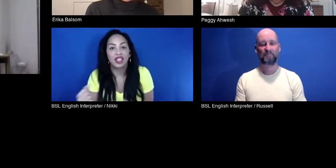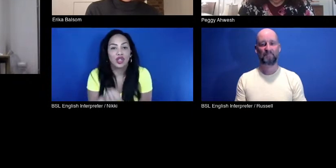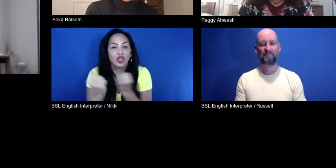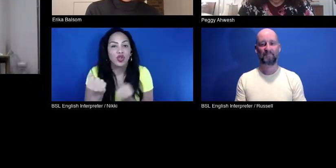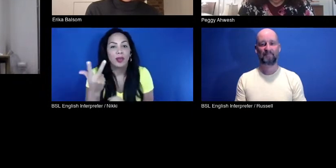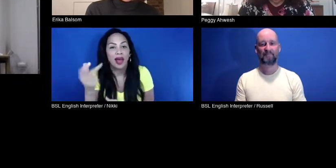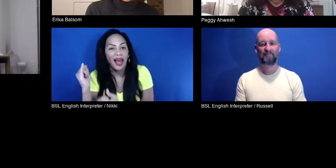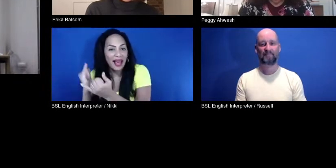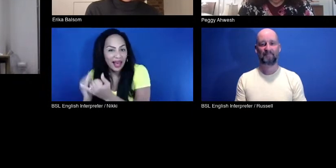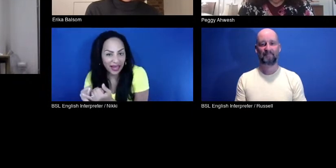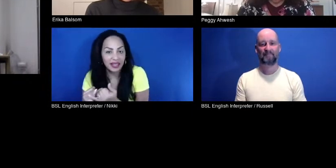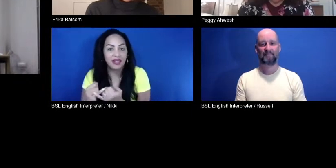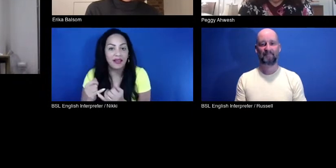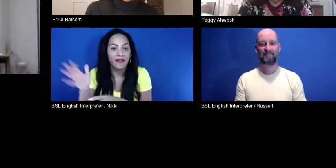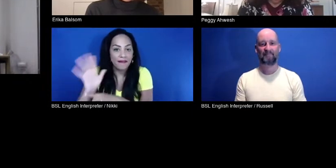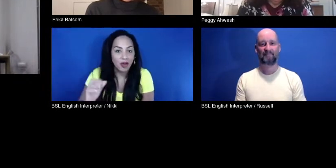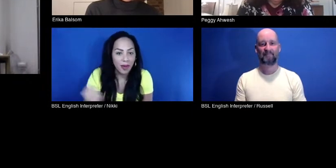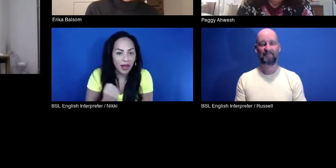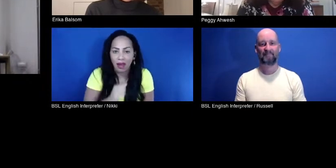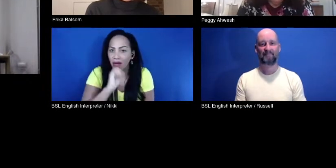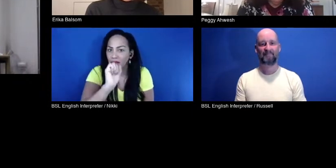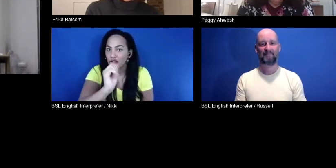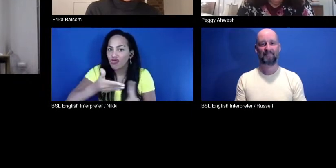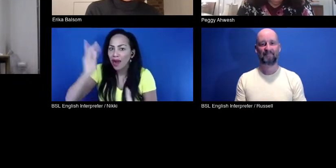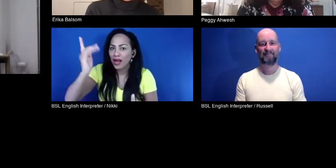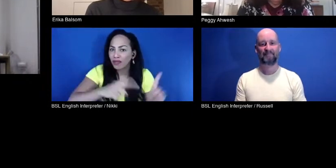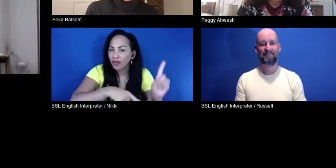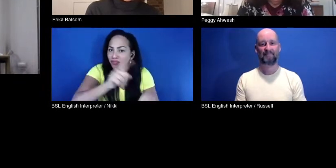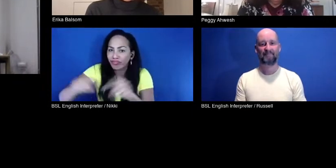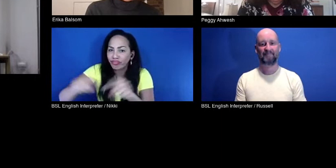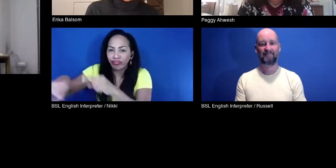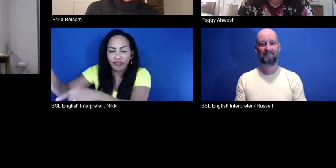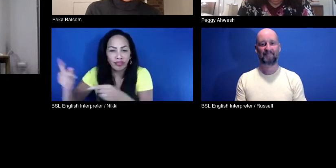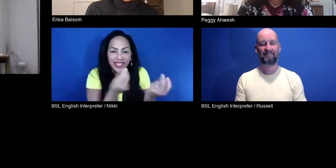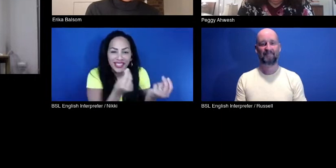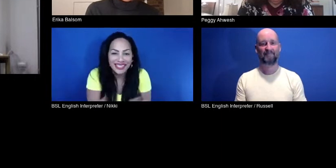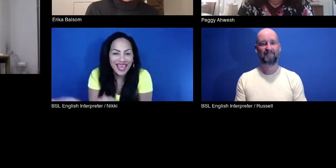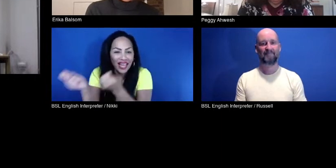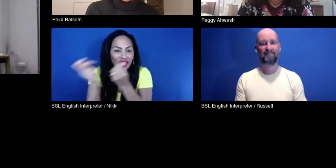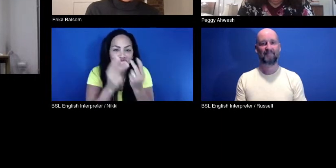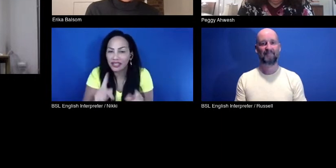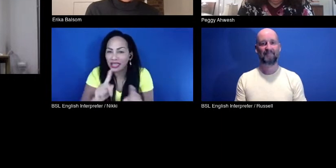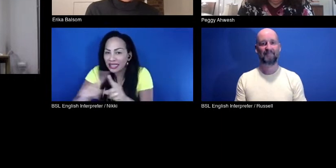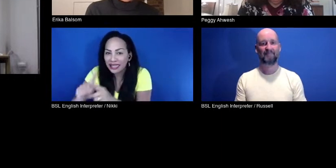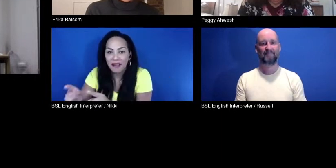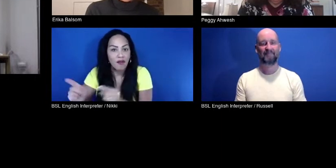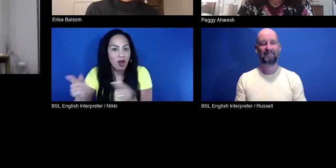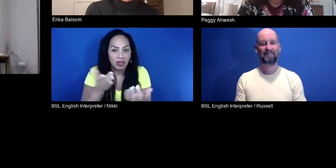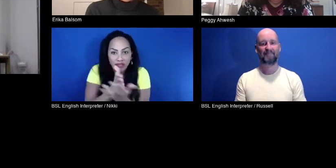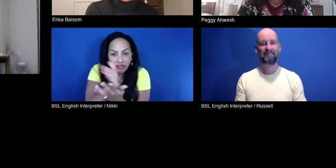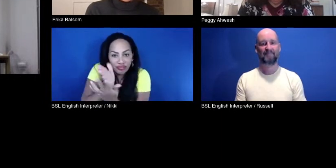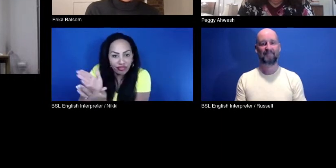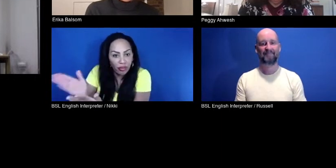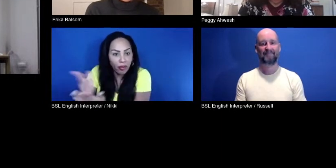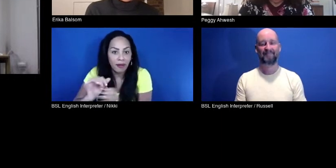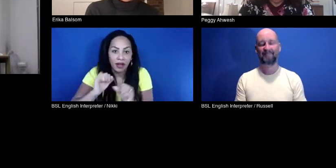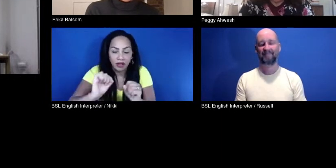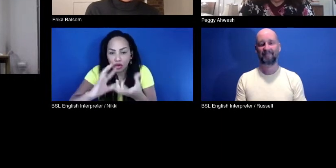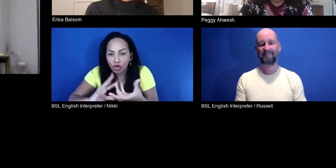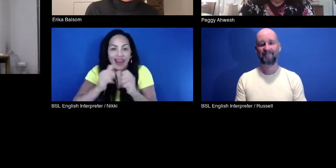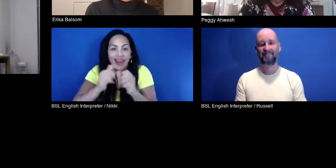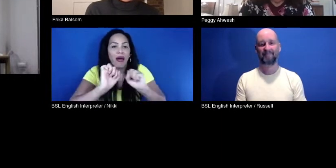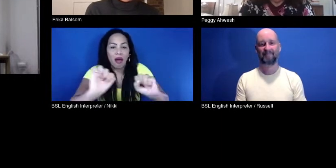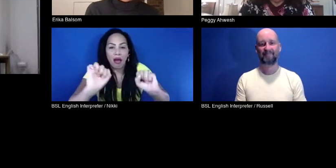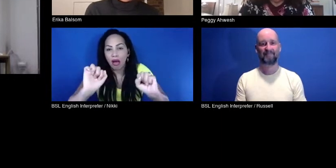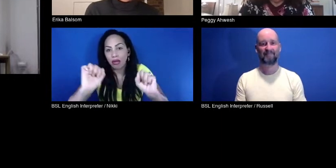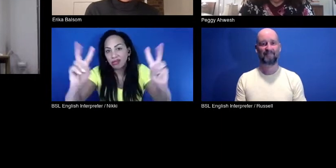recognized for her use of a palette of technologies and practices to create the textures and aesthetics required for her subject matter. Her